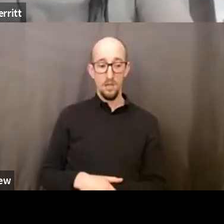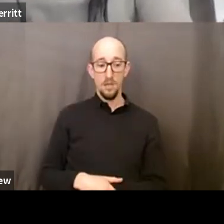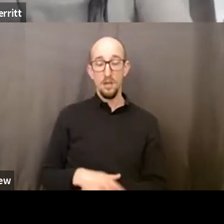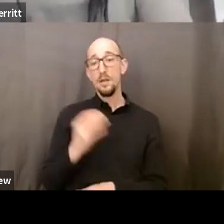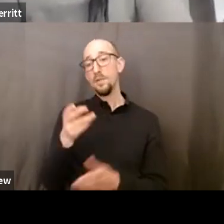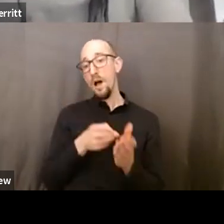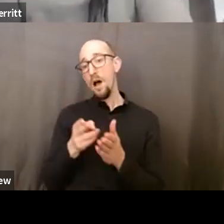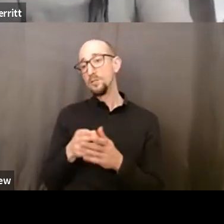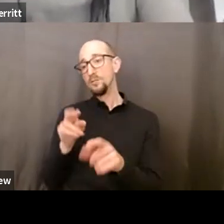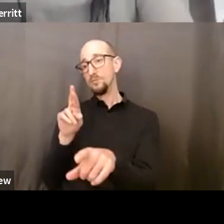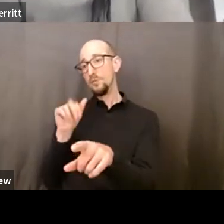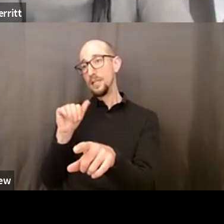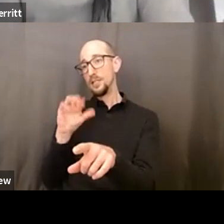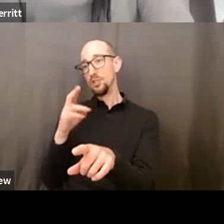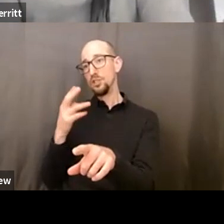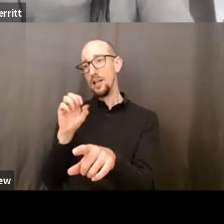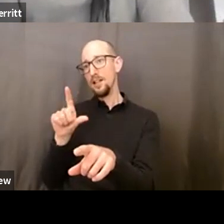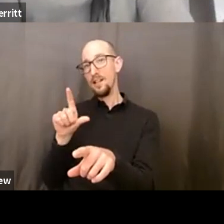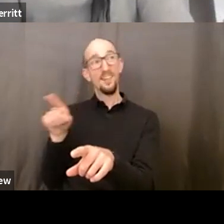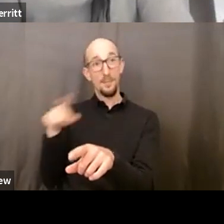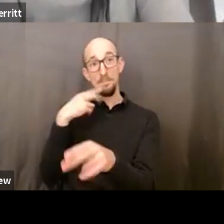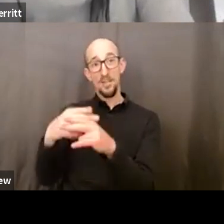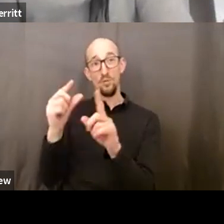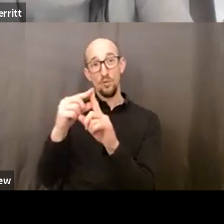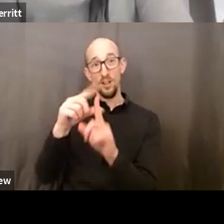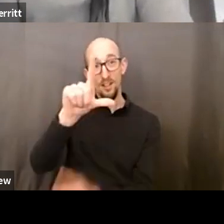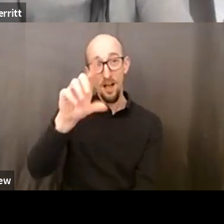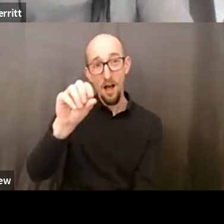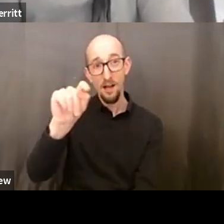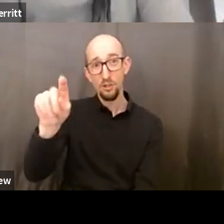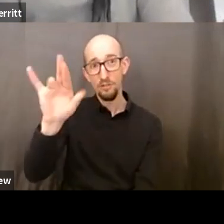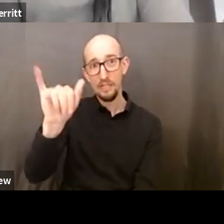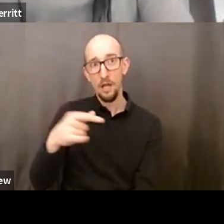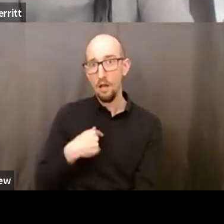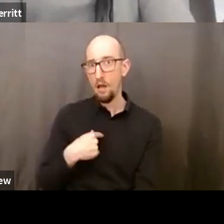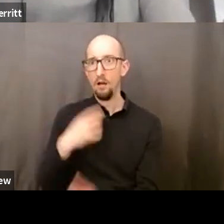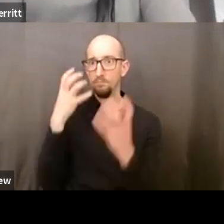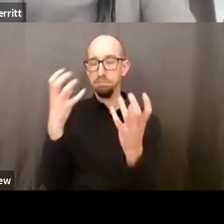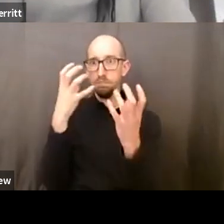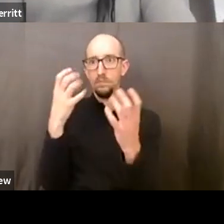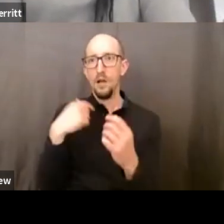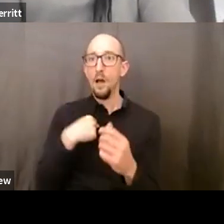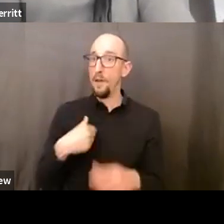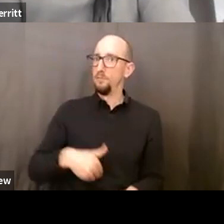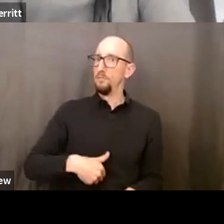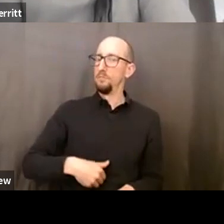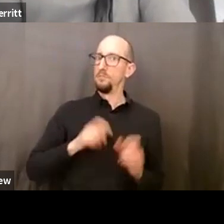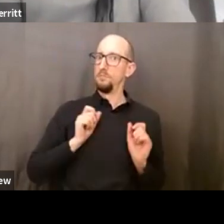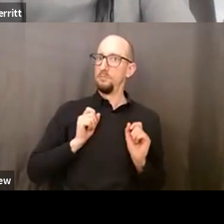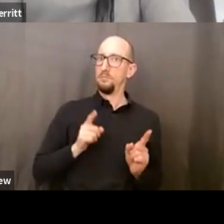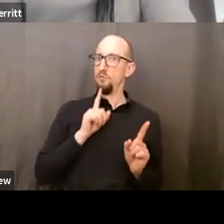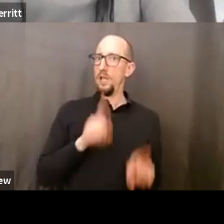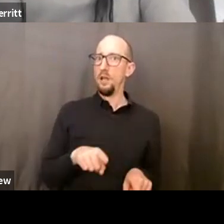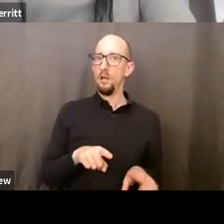Rachel, when I heard lottery, at first, my instinctive, visceral reaction